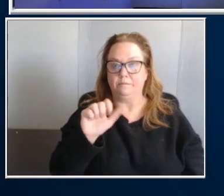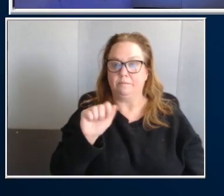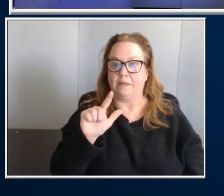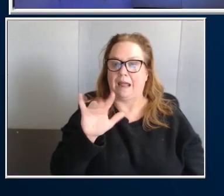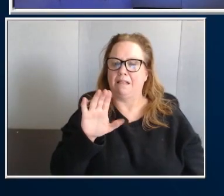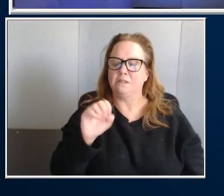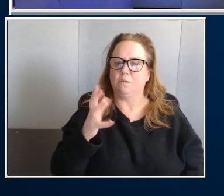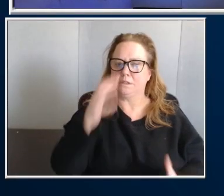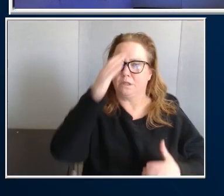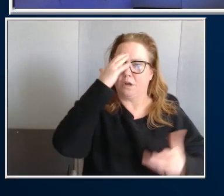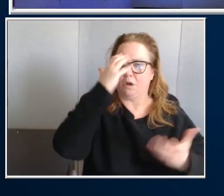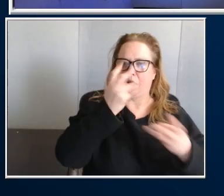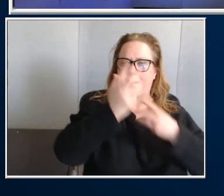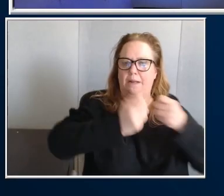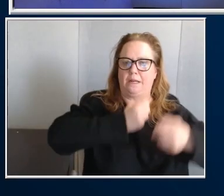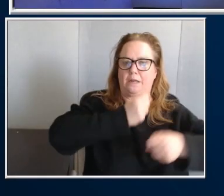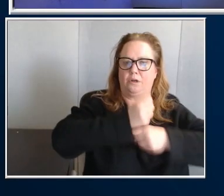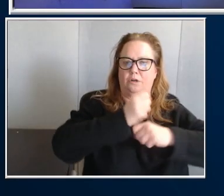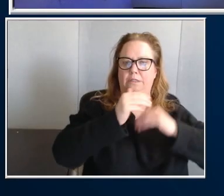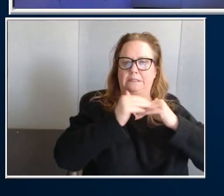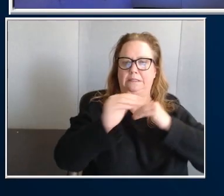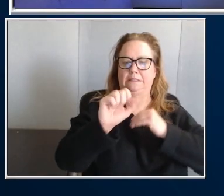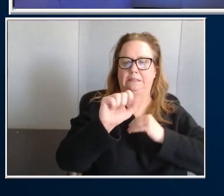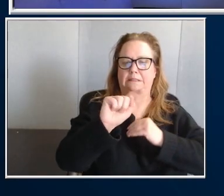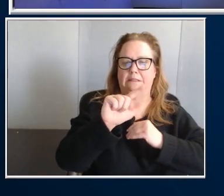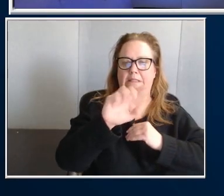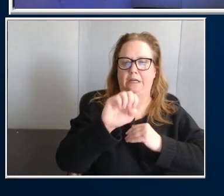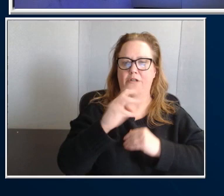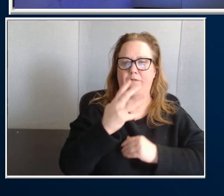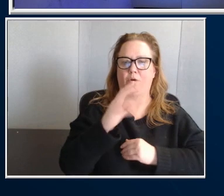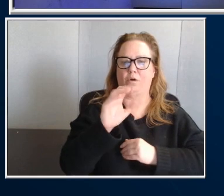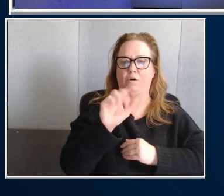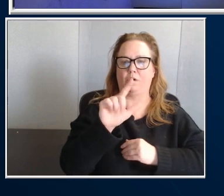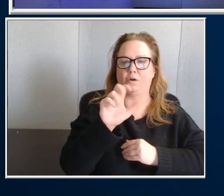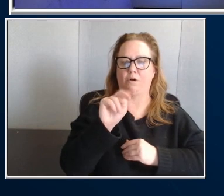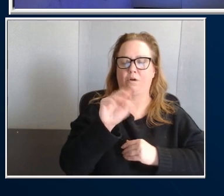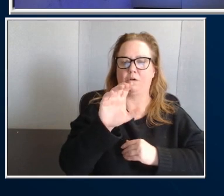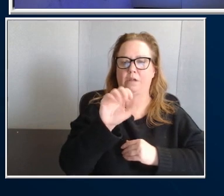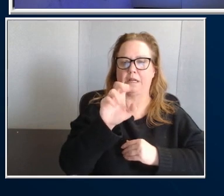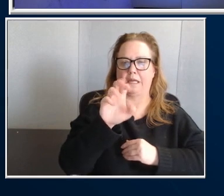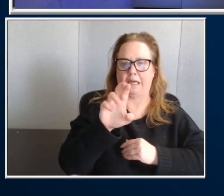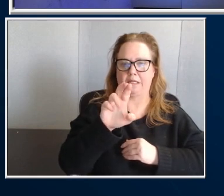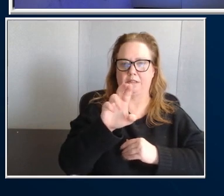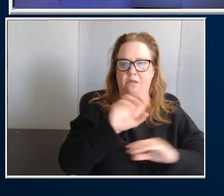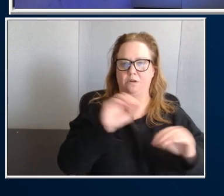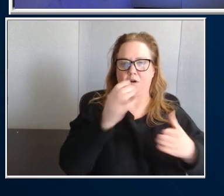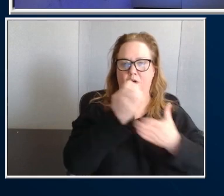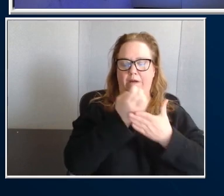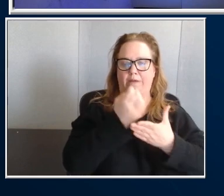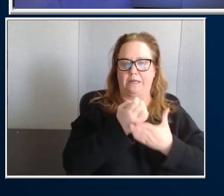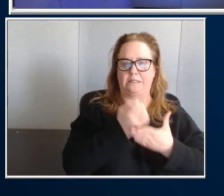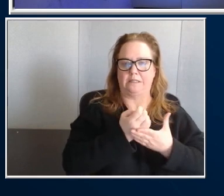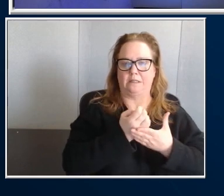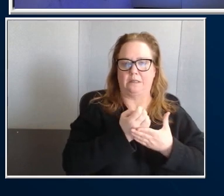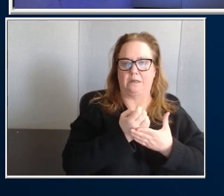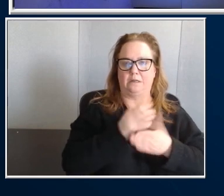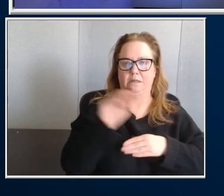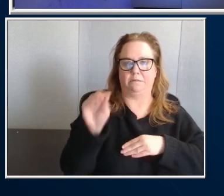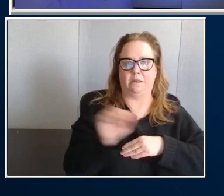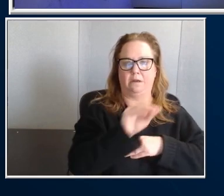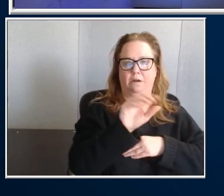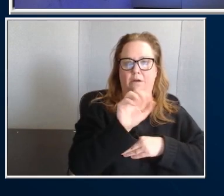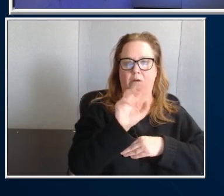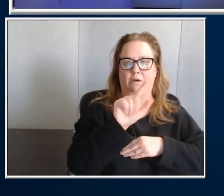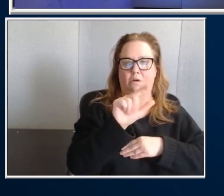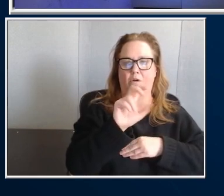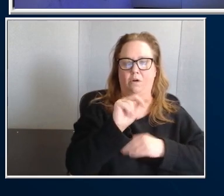many years does a stage 4 colon cancer person need to be out, no evidence of disease, she says, to be put on the organ